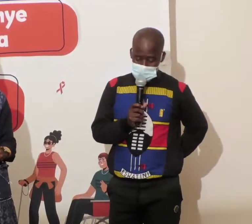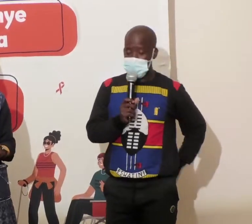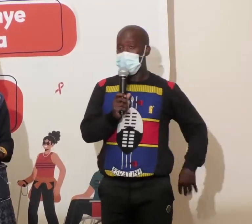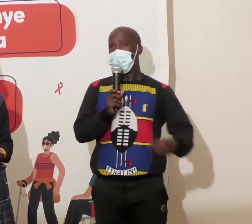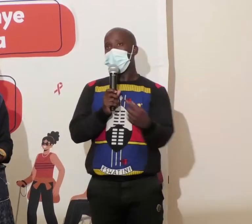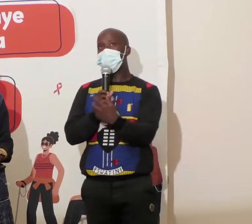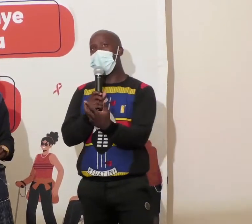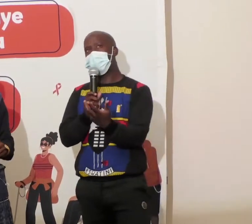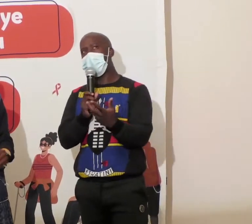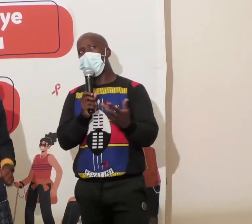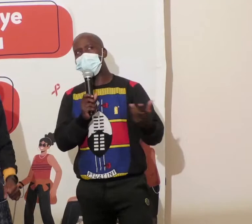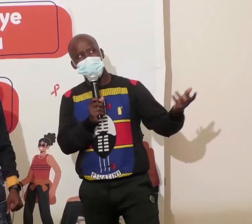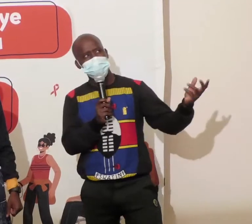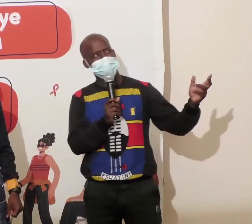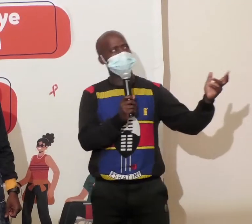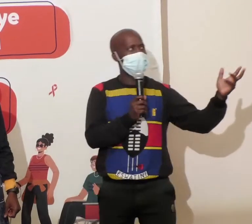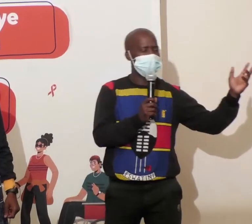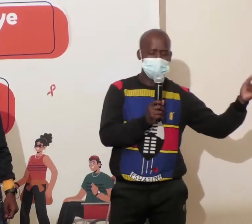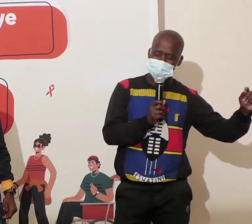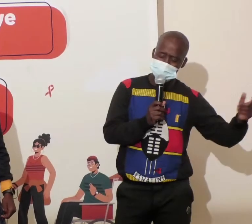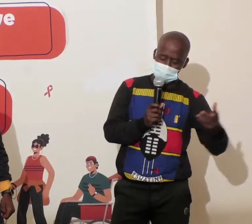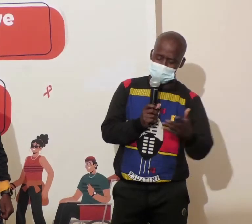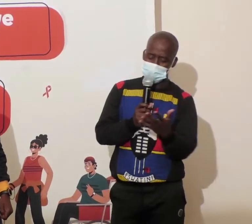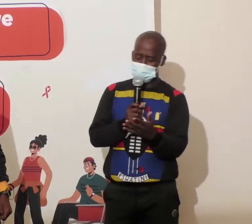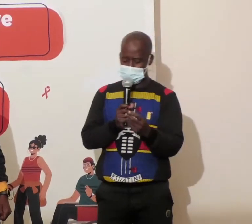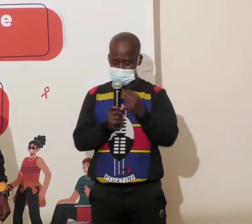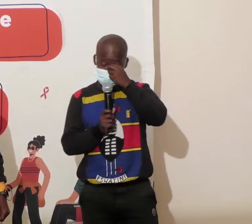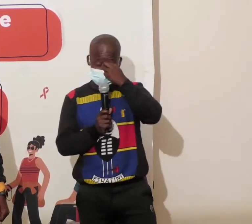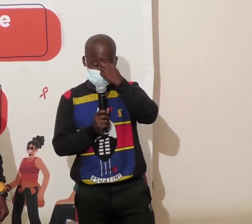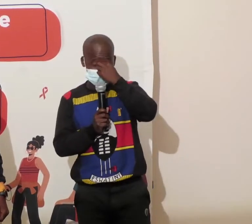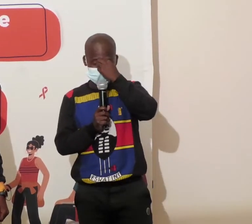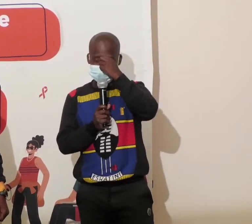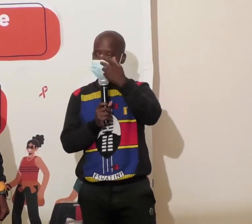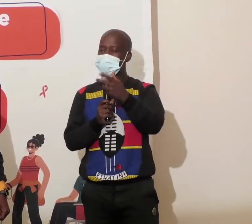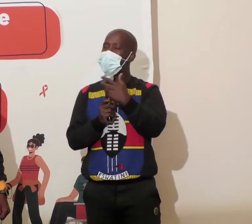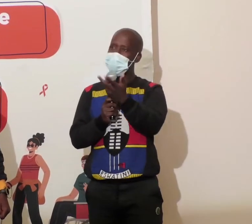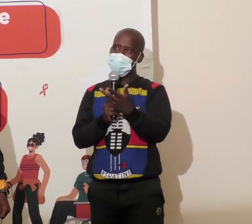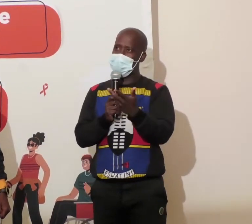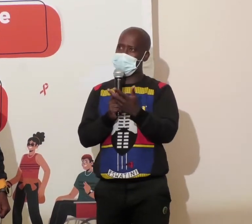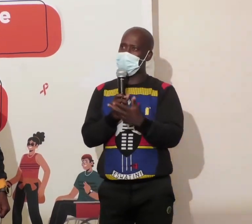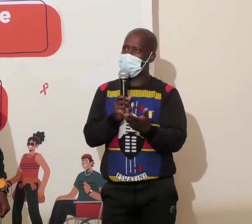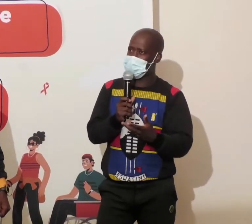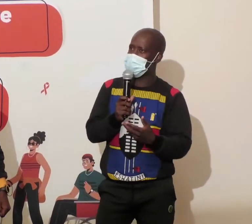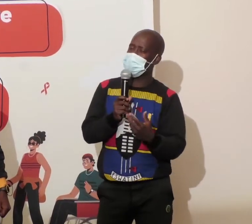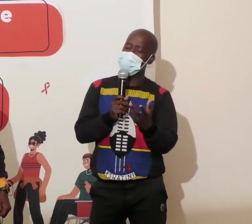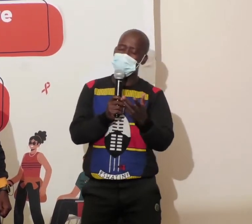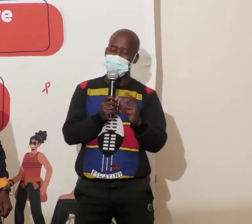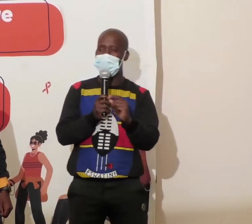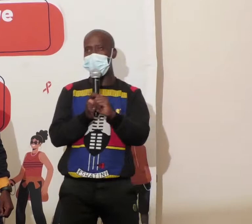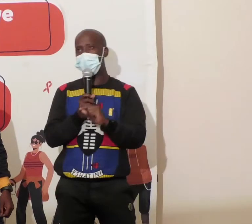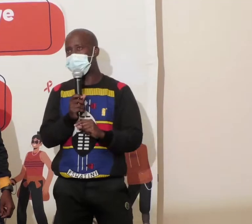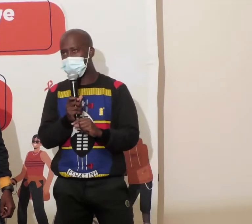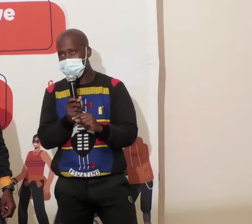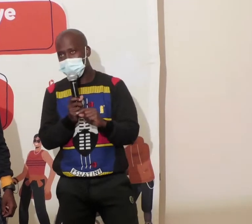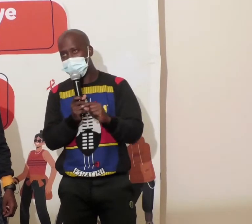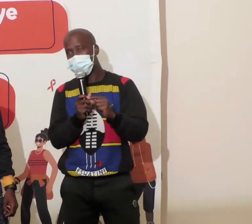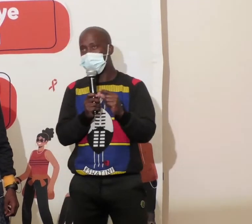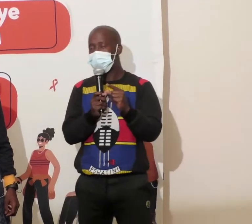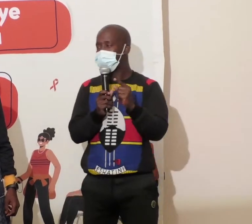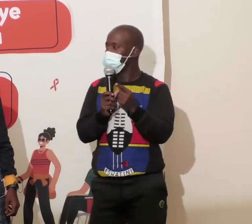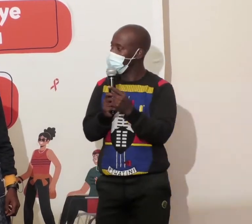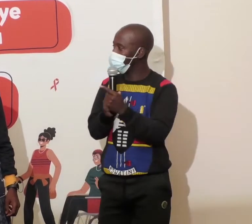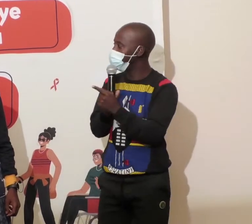nature ende lo mkhakha. Sike saba ne brief la ngaphandle sisakhuluma na PS. Sengangeni la. Siyakhuluma ke over tea. Ngithi kuye lalela.